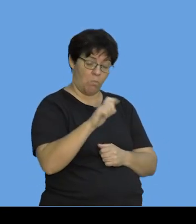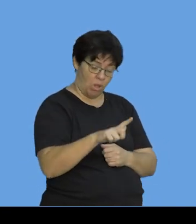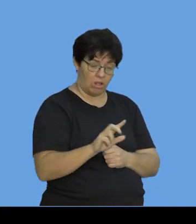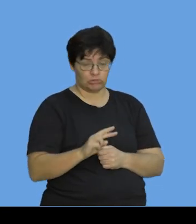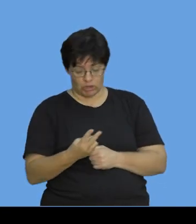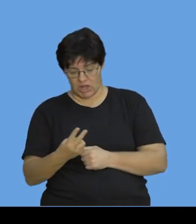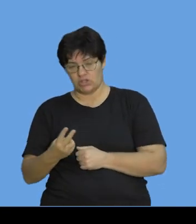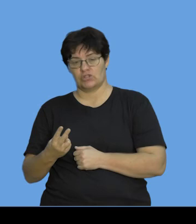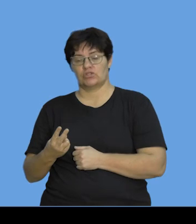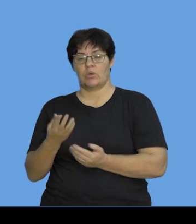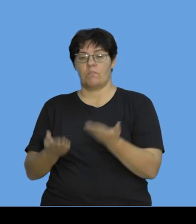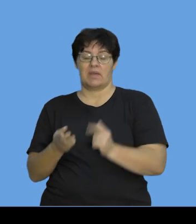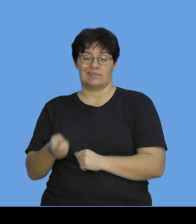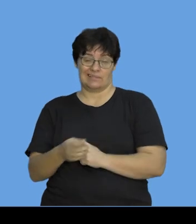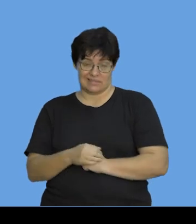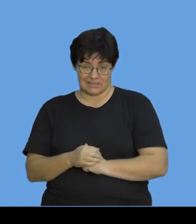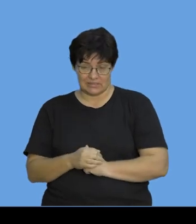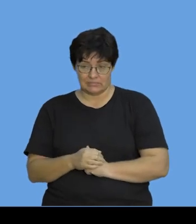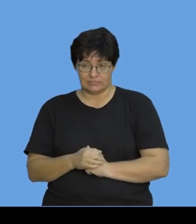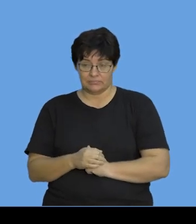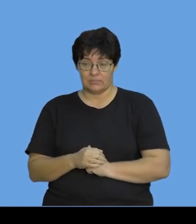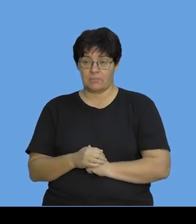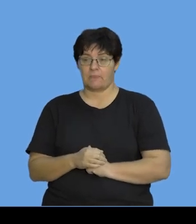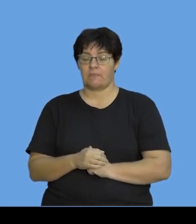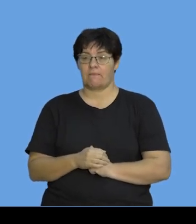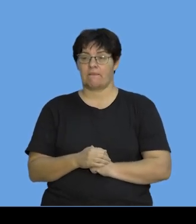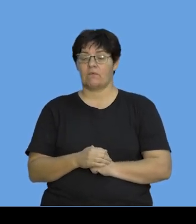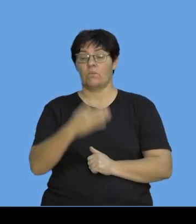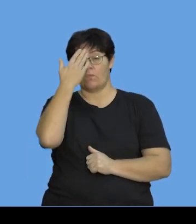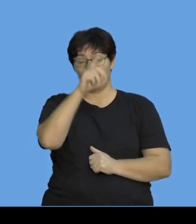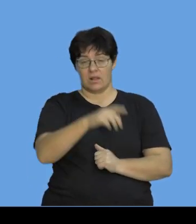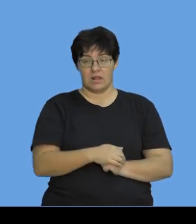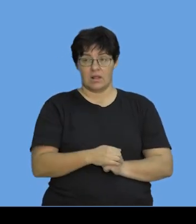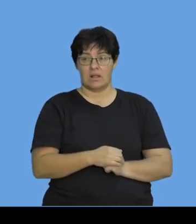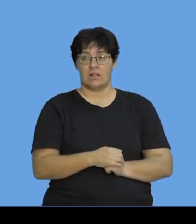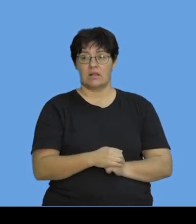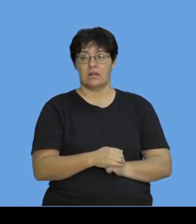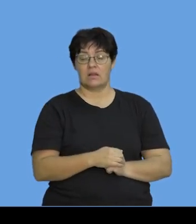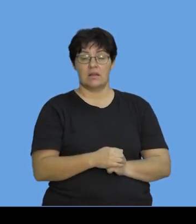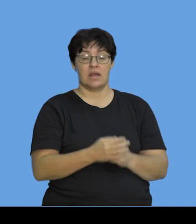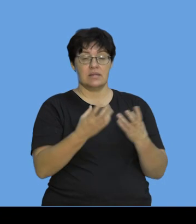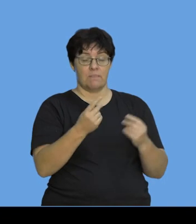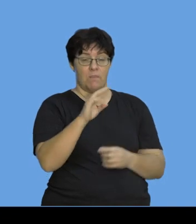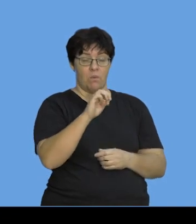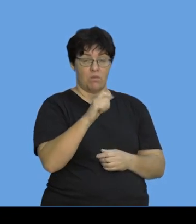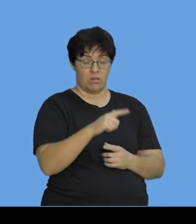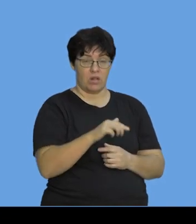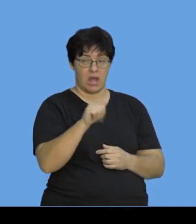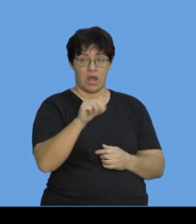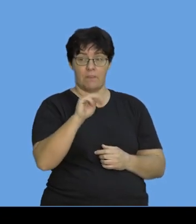the theoretical yield. So what do we have? We know that number of moles of ammonia,